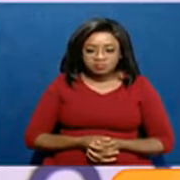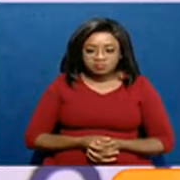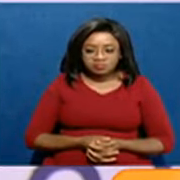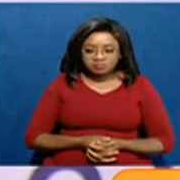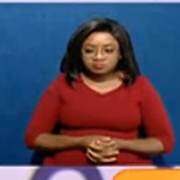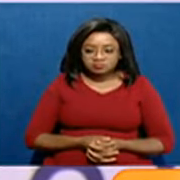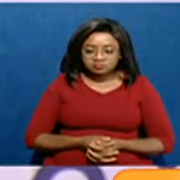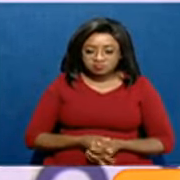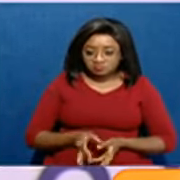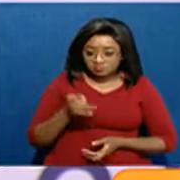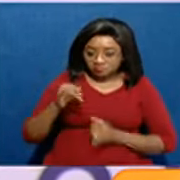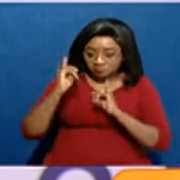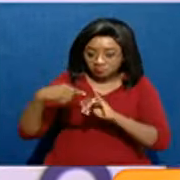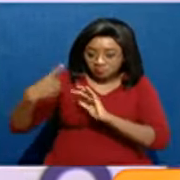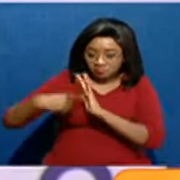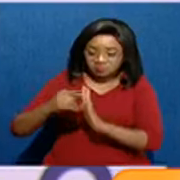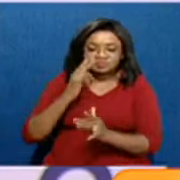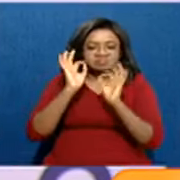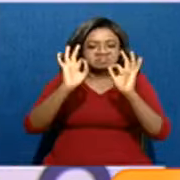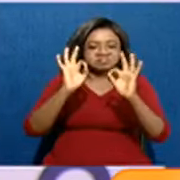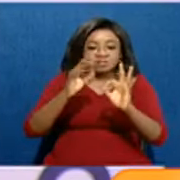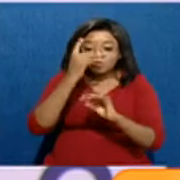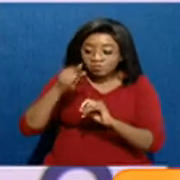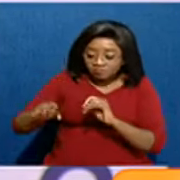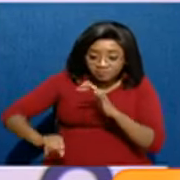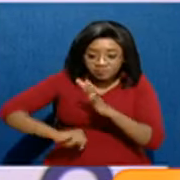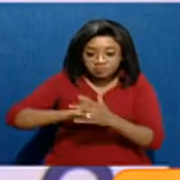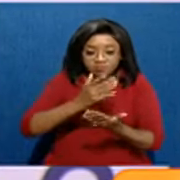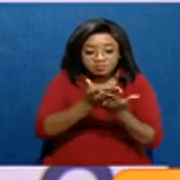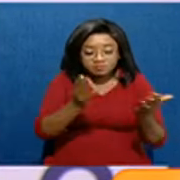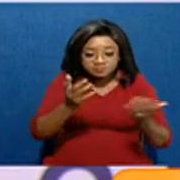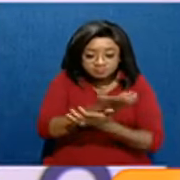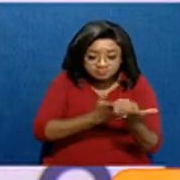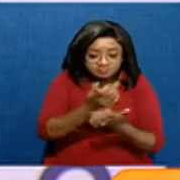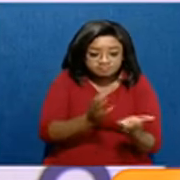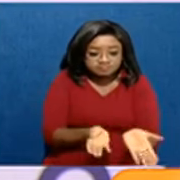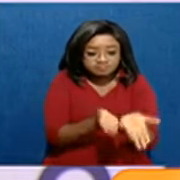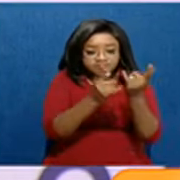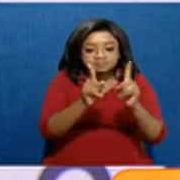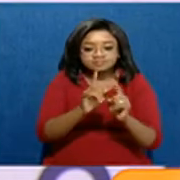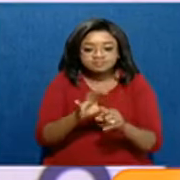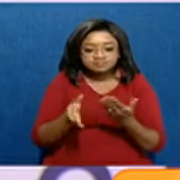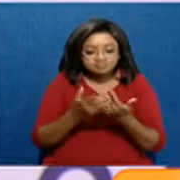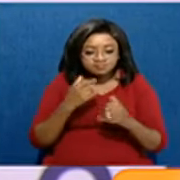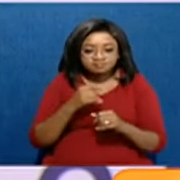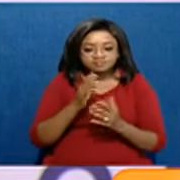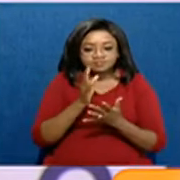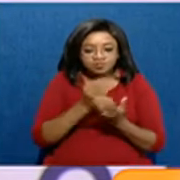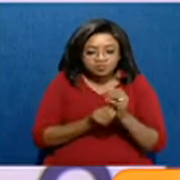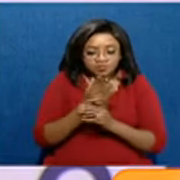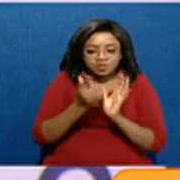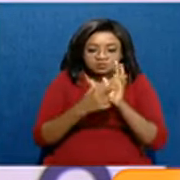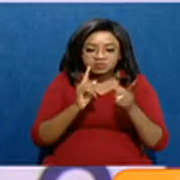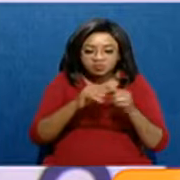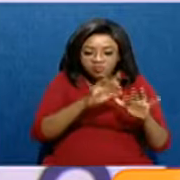This new factory will not only contribute significantly to our economic, but also stimulate growth in related sectors such